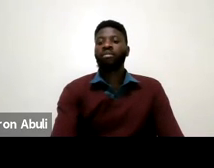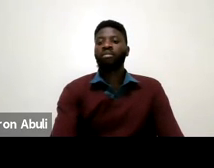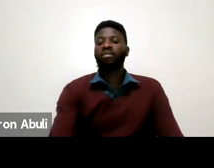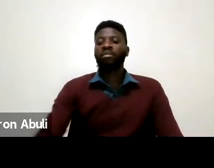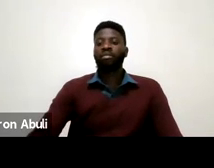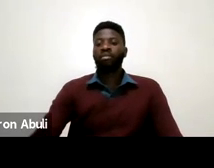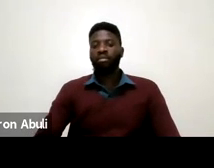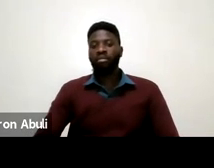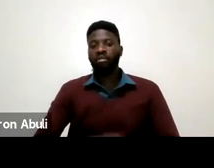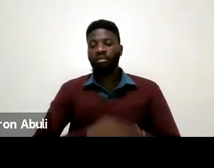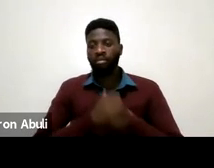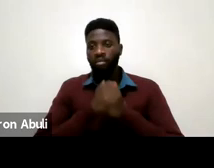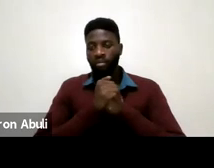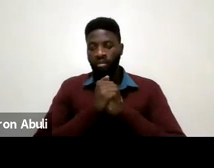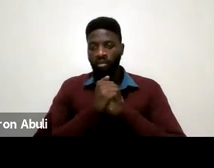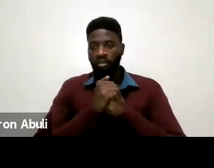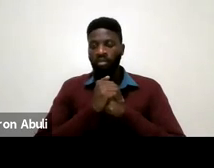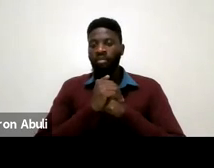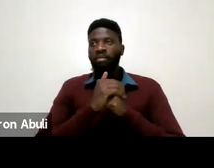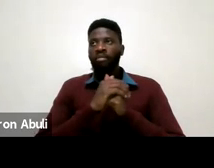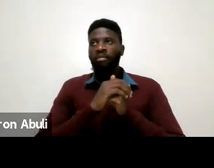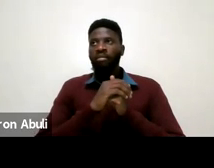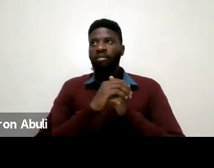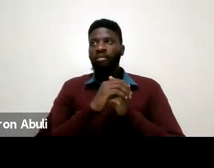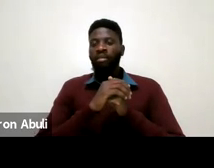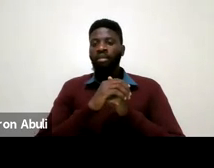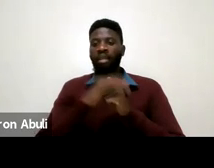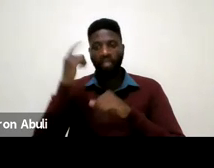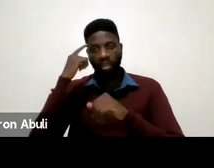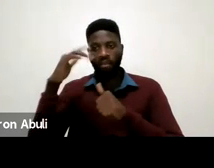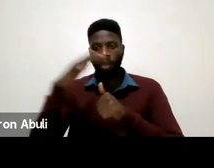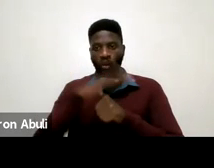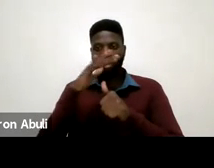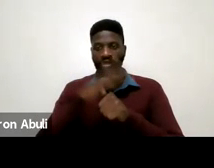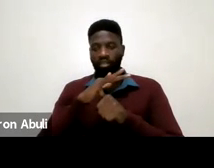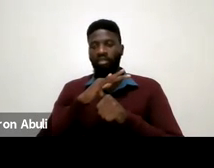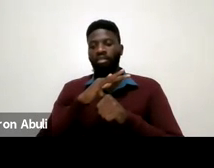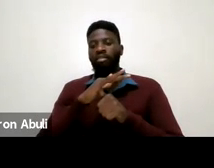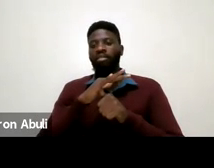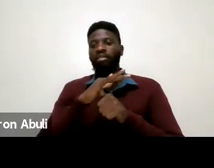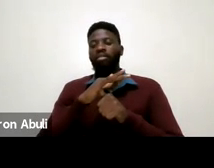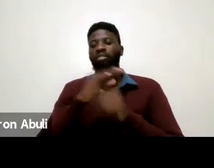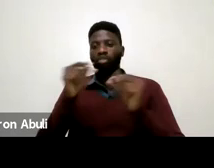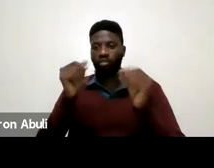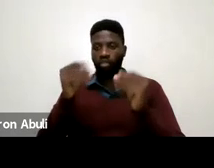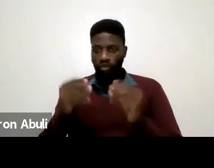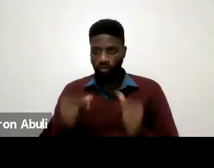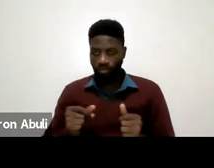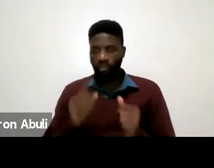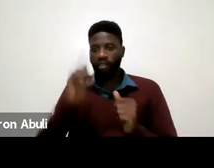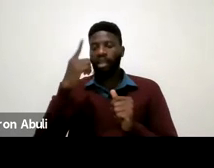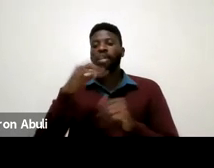to 6 priorities at a time is high enough. If you find yourself having between 6 and